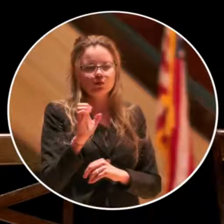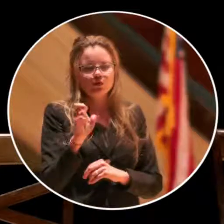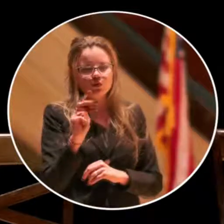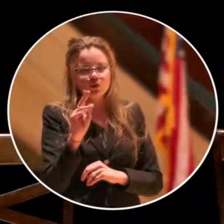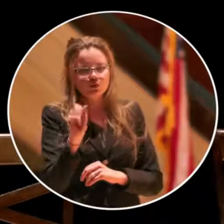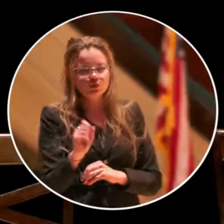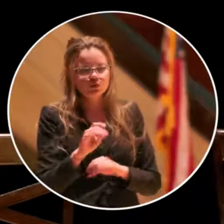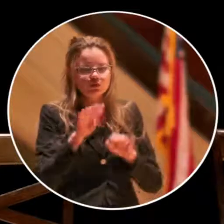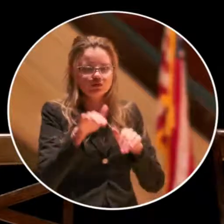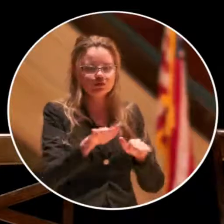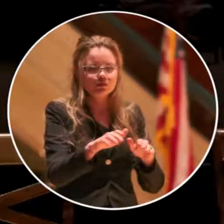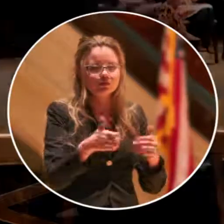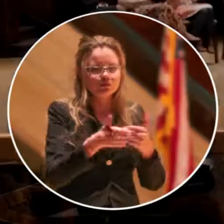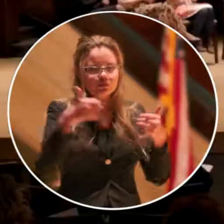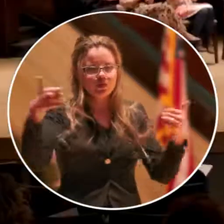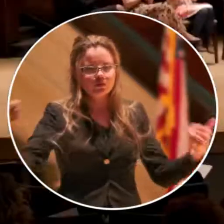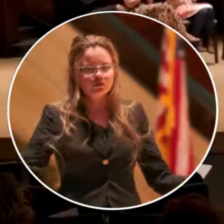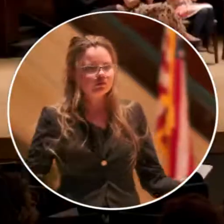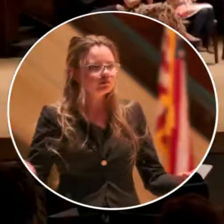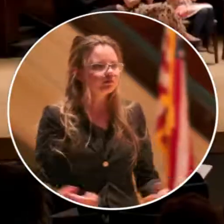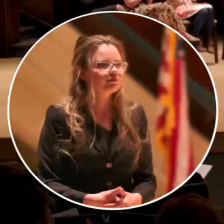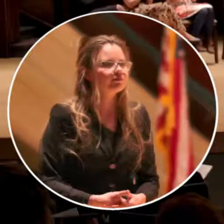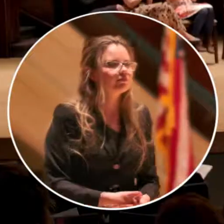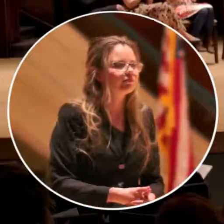Melissa Federson.